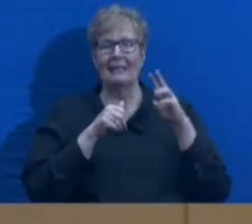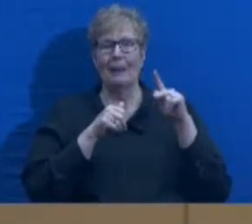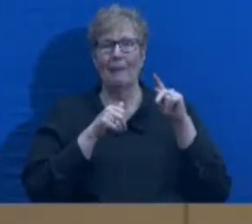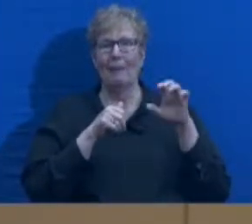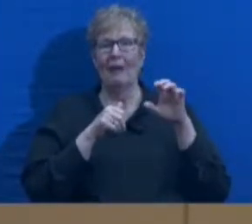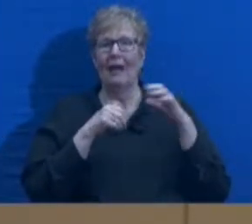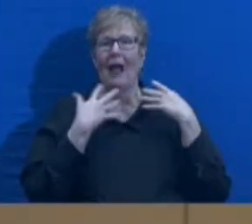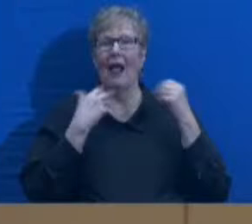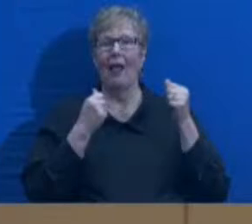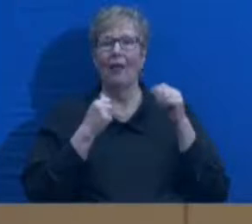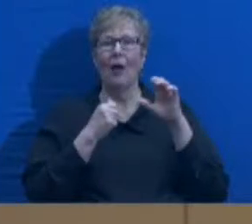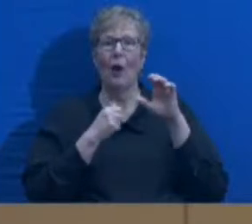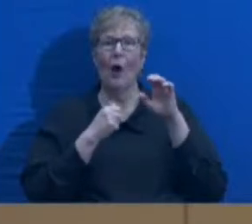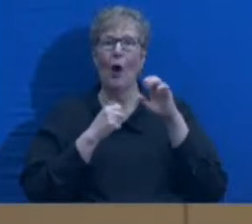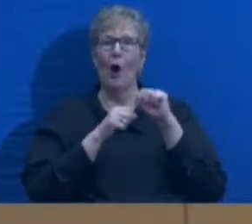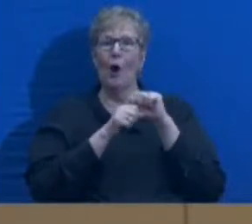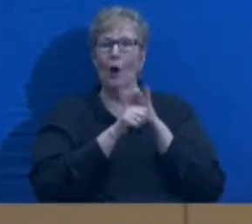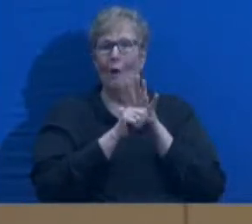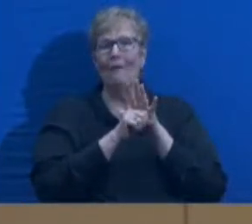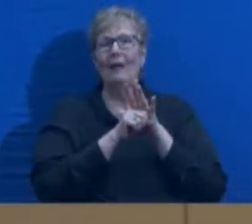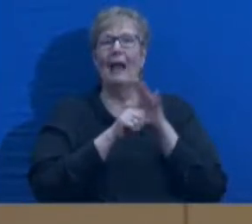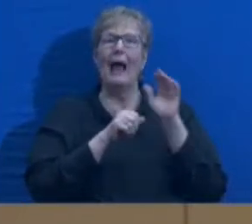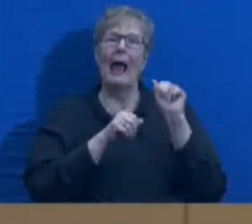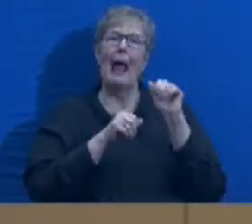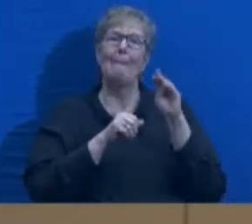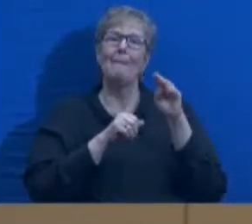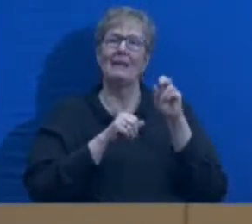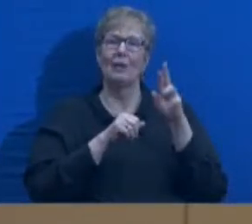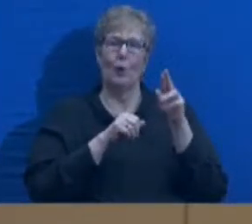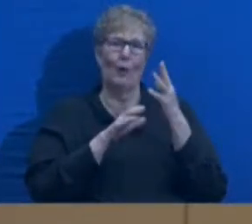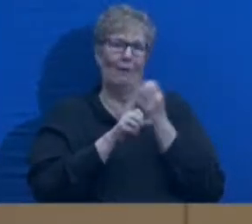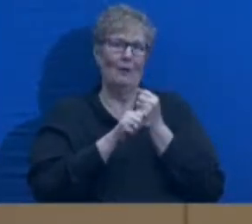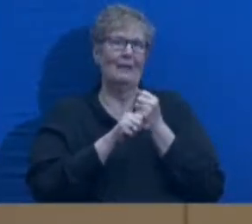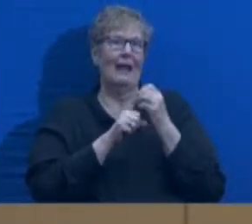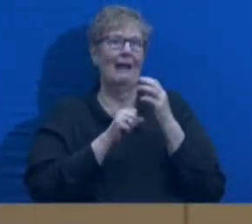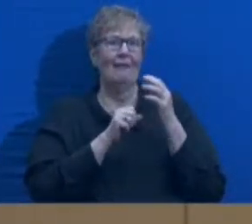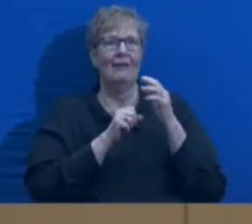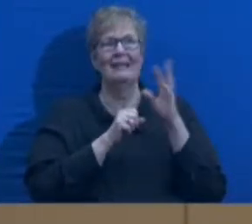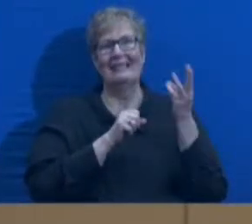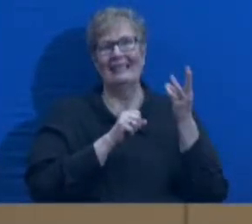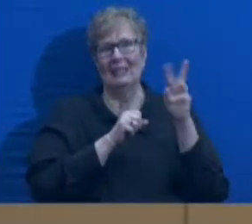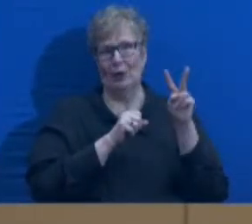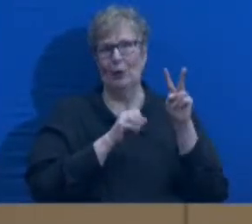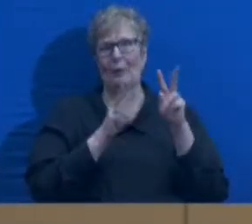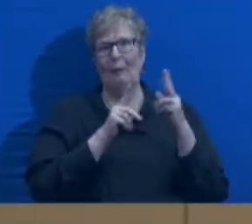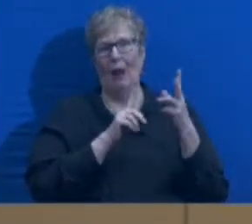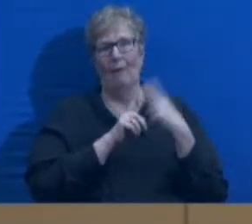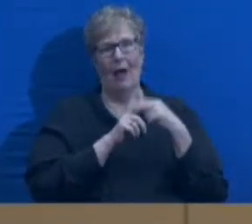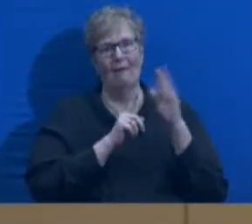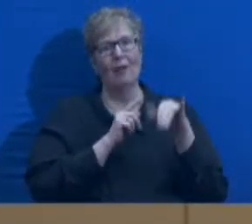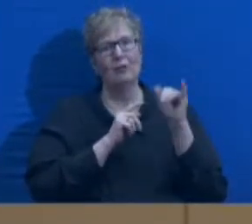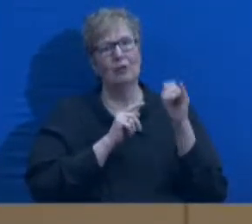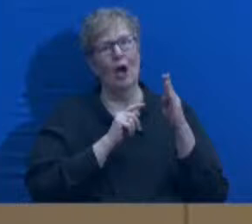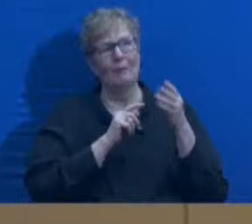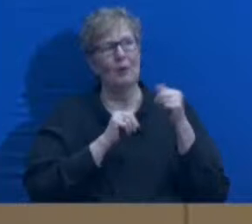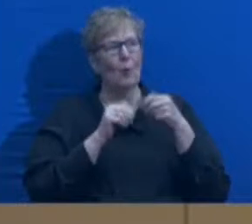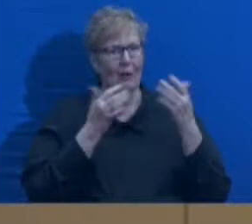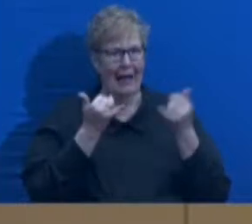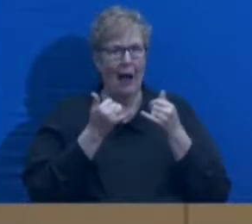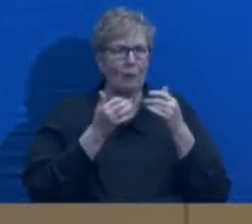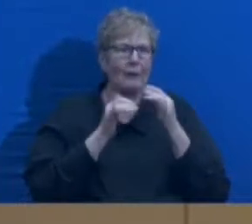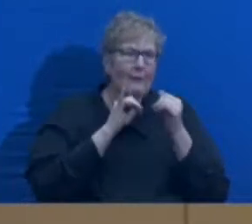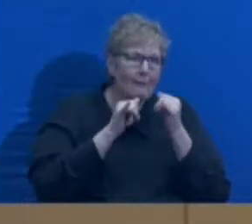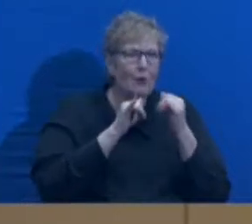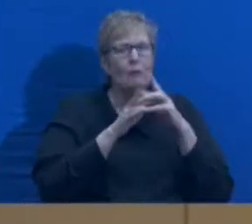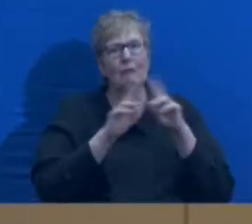COVID-19 ambassadors. We have received 62 applications and are going through the hiring process now in the hopes of getting those folks into the